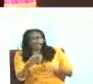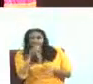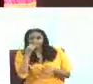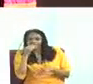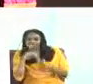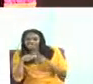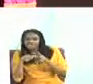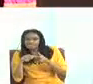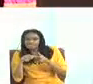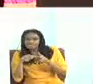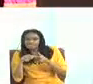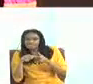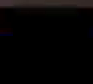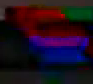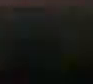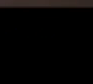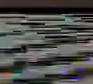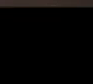home.